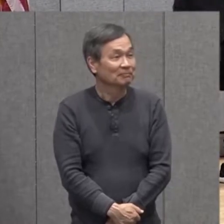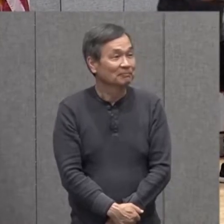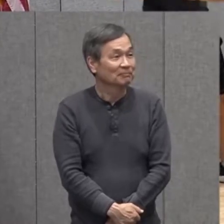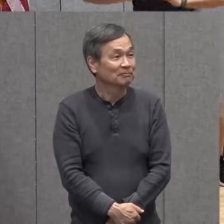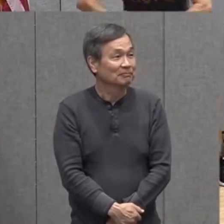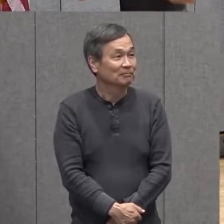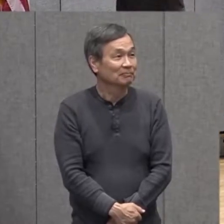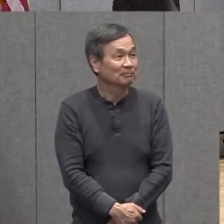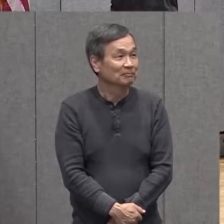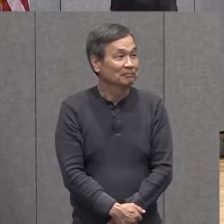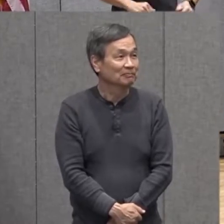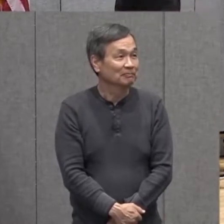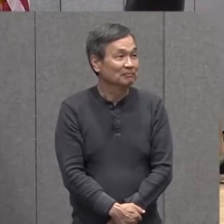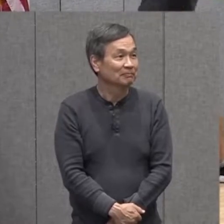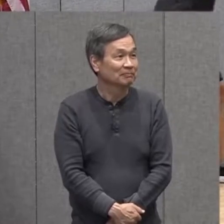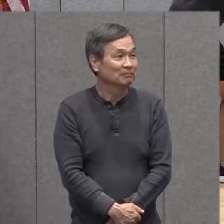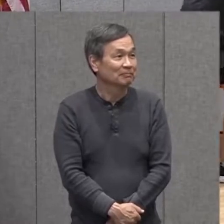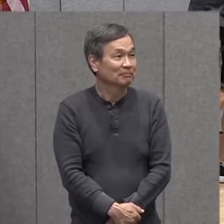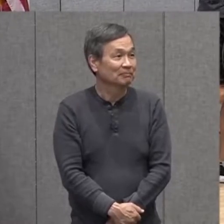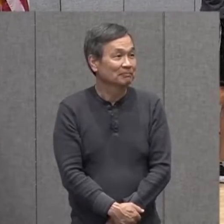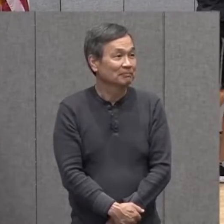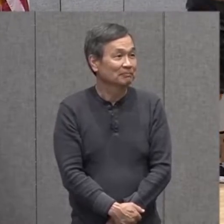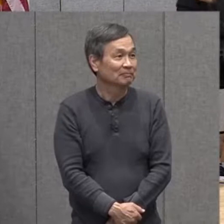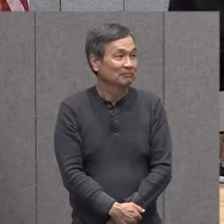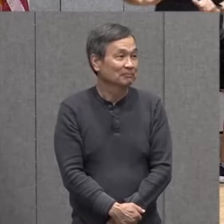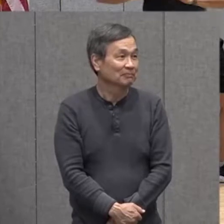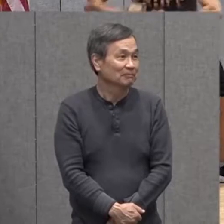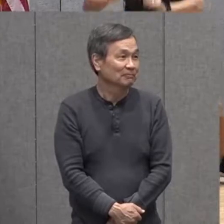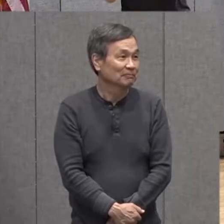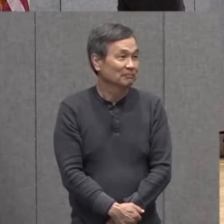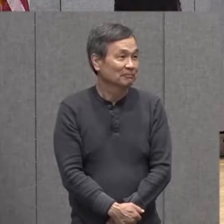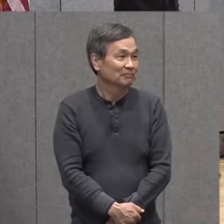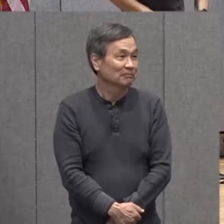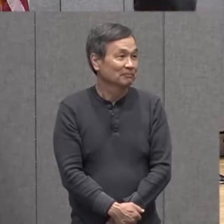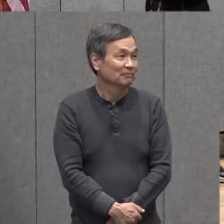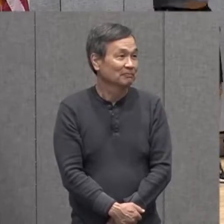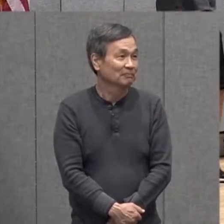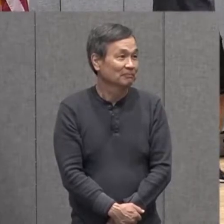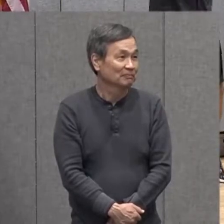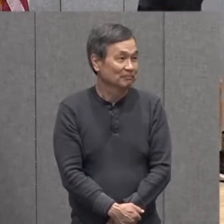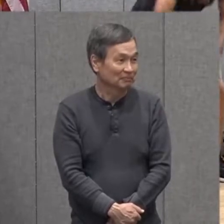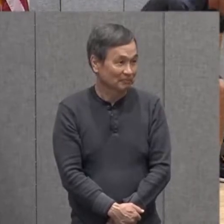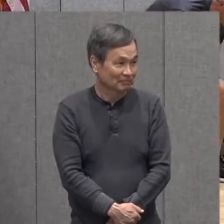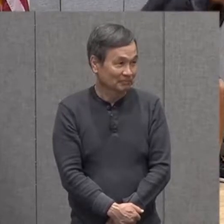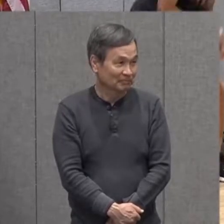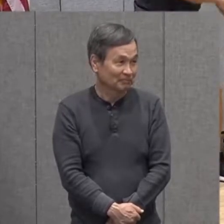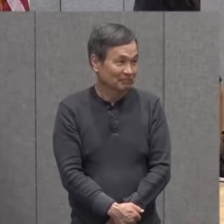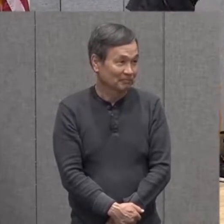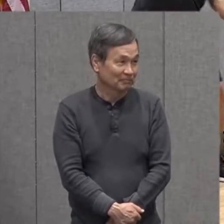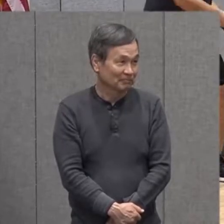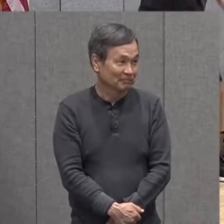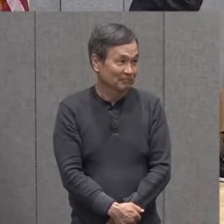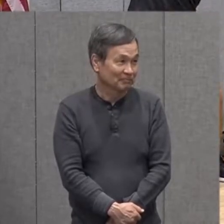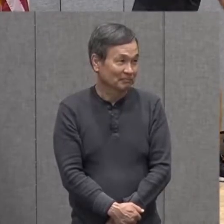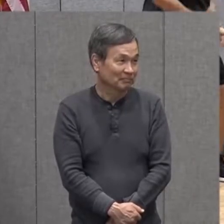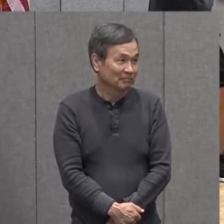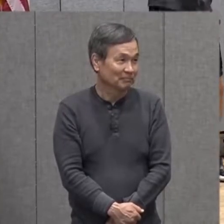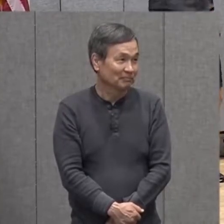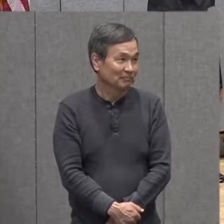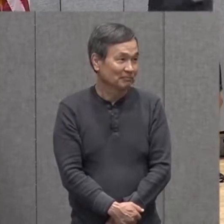Here we go. Here we go. Take it high. Get that heart rate up. Up. Down.